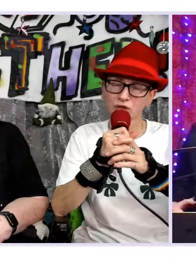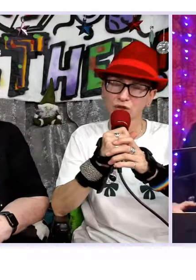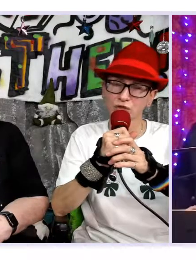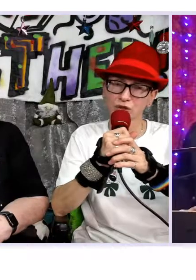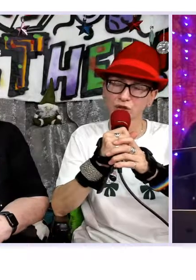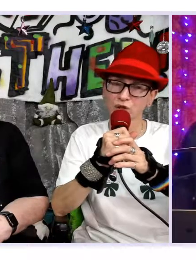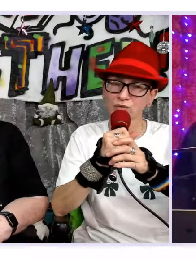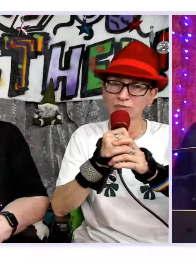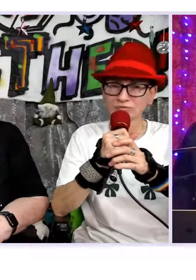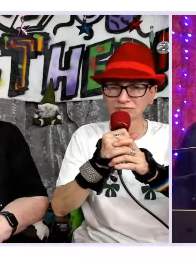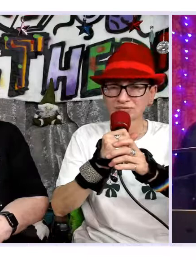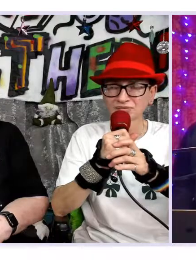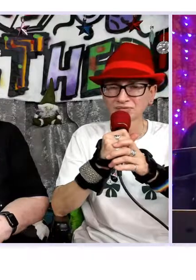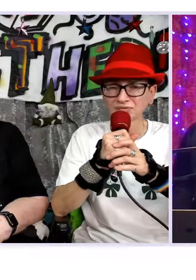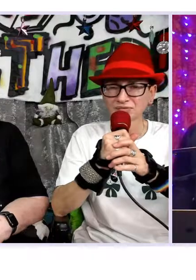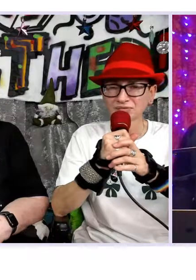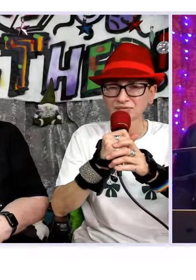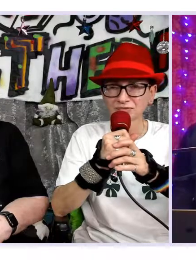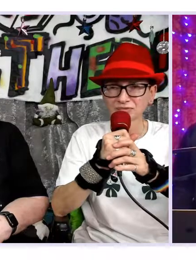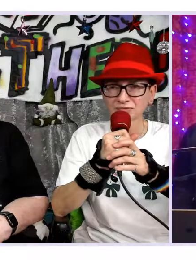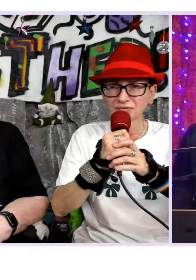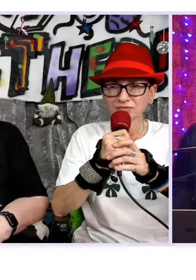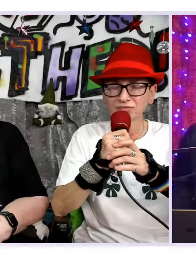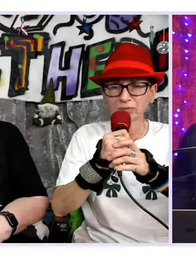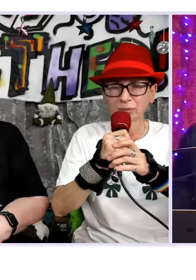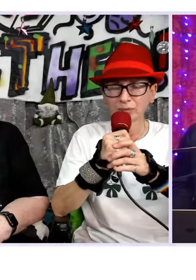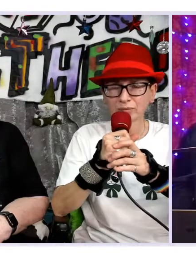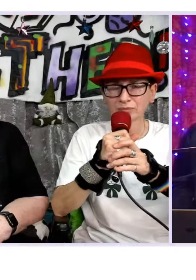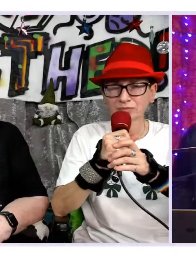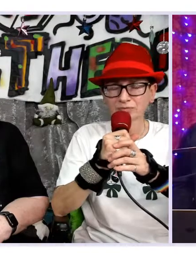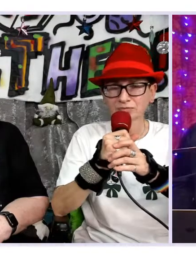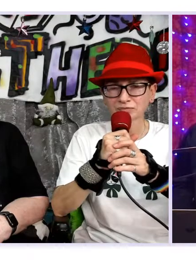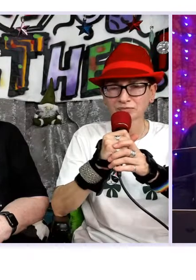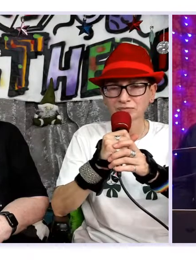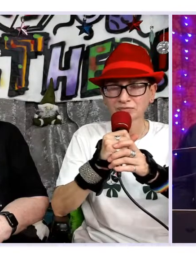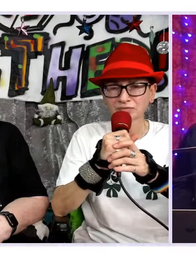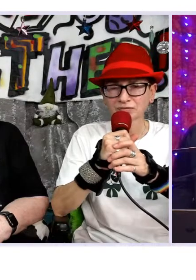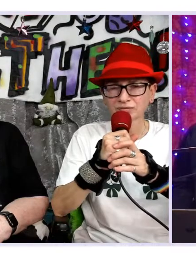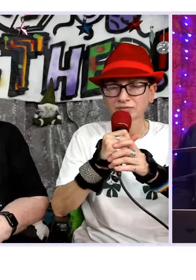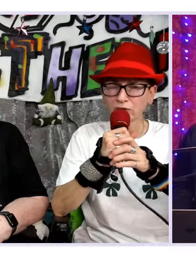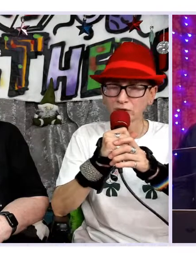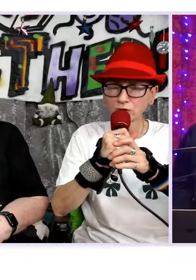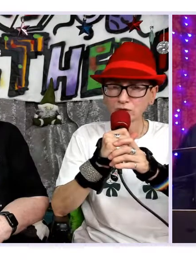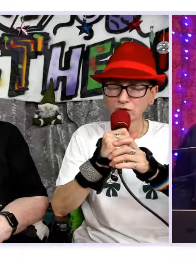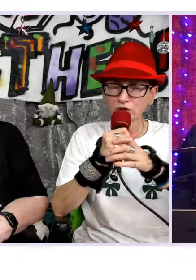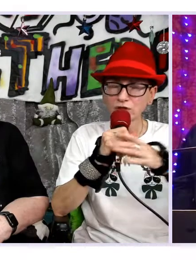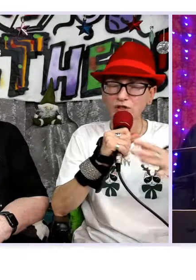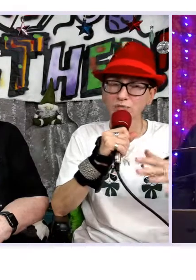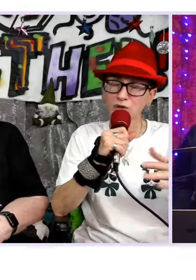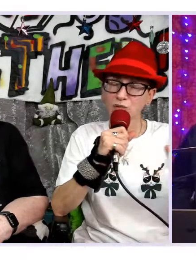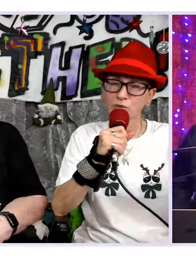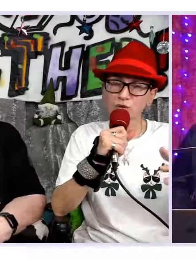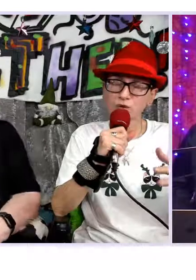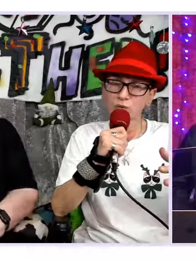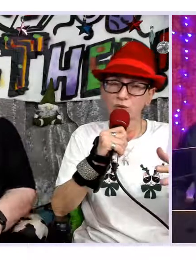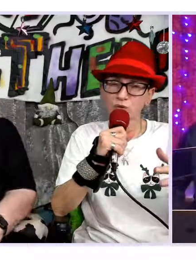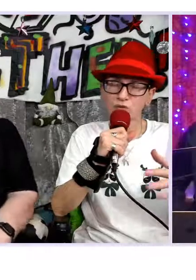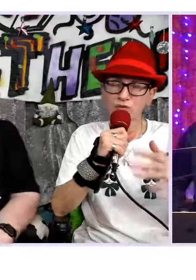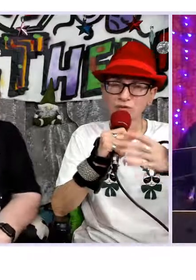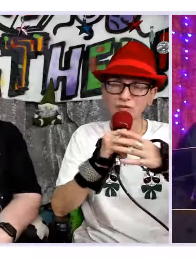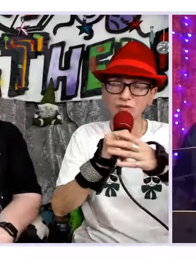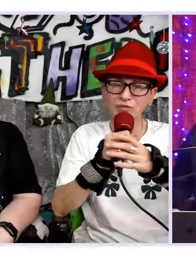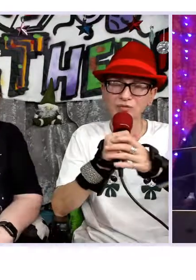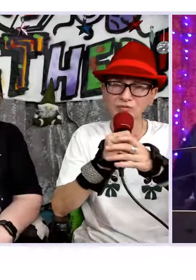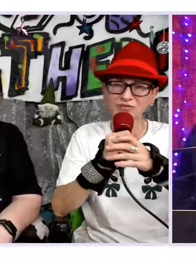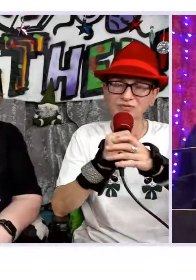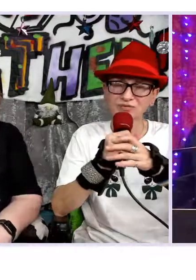in watching the video? I just thought it was really, really interesting. Do you want to just say a bit about what it was?